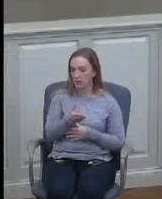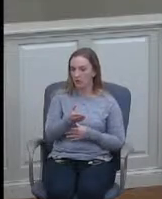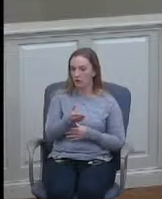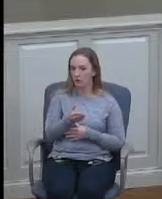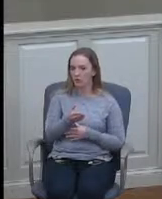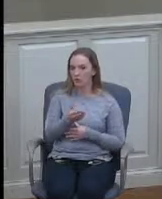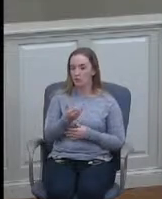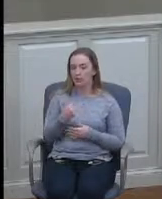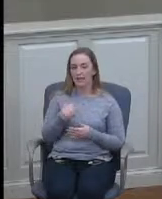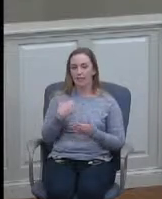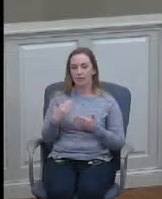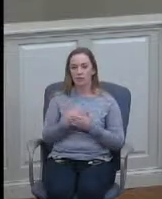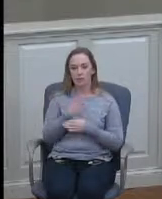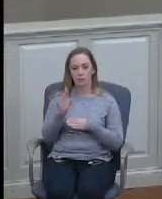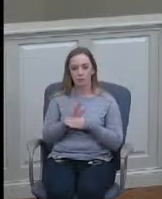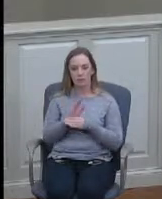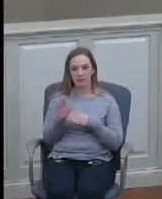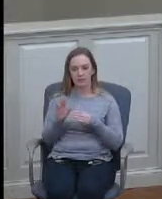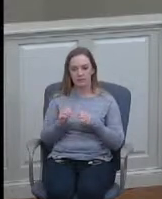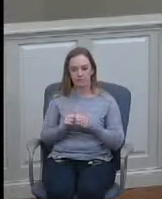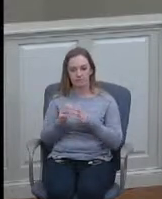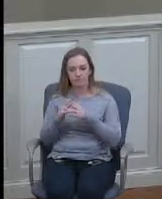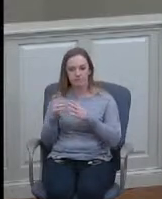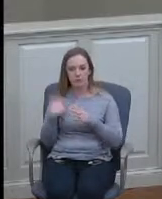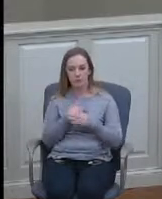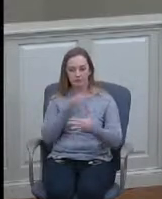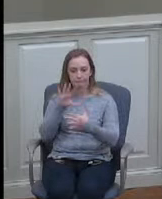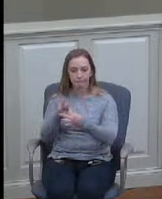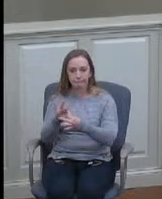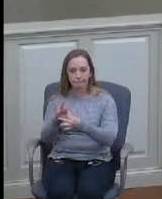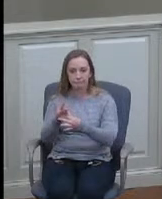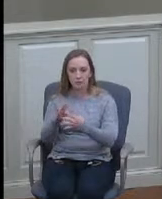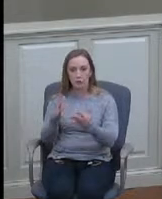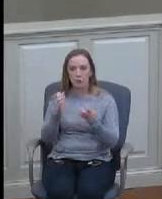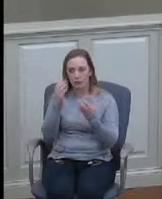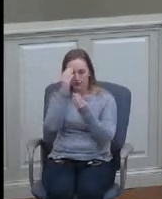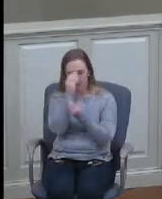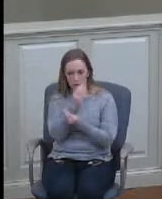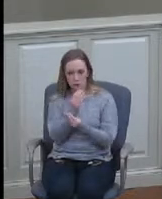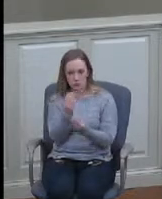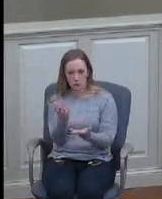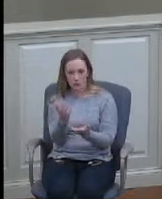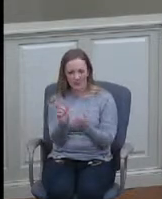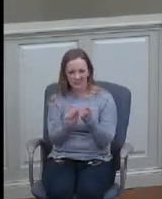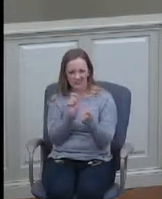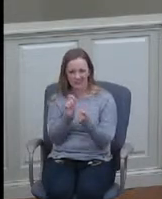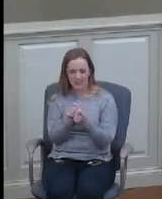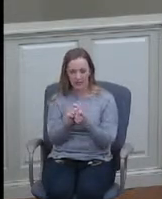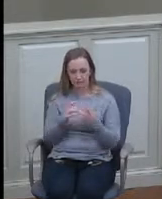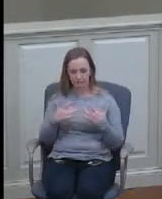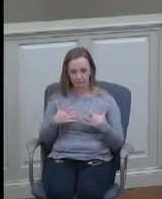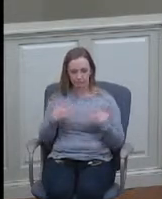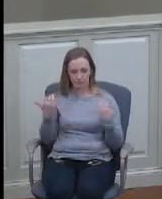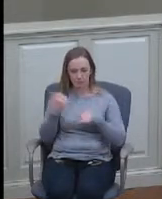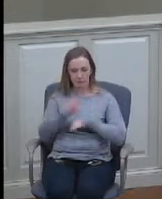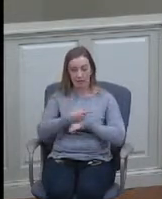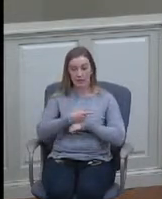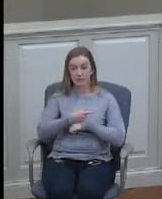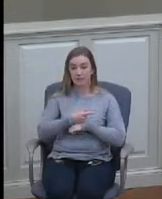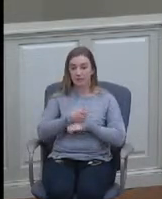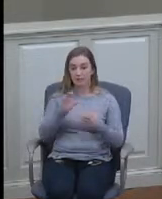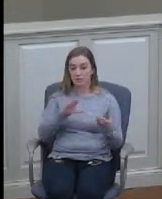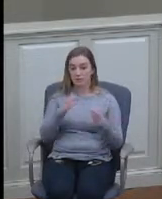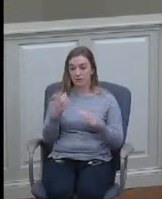new, we've had new businesses come in. So we just wanted you to know exactly where we are today, because it's different than where we were a year